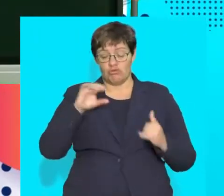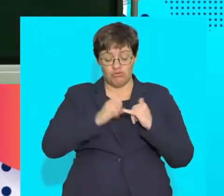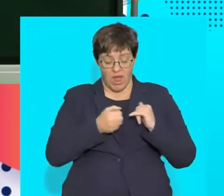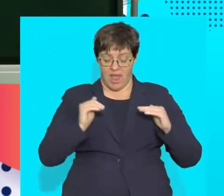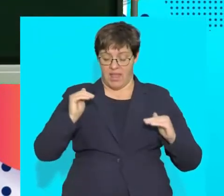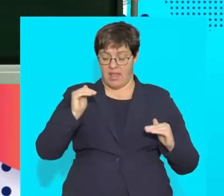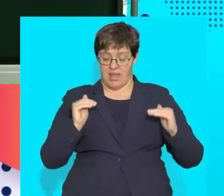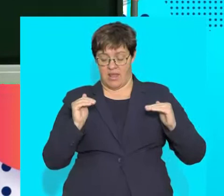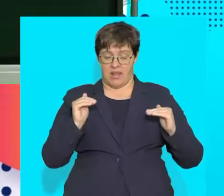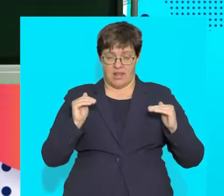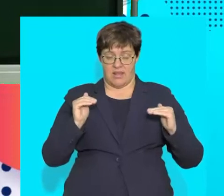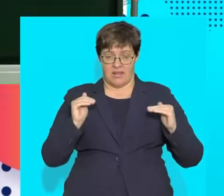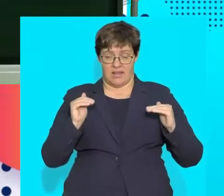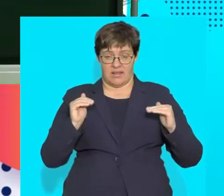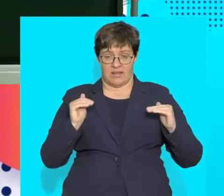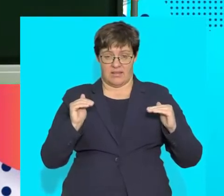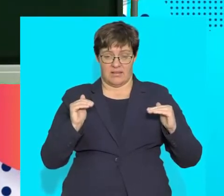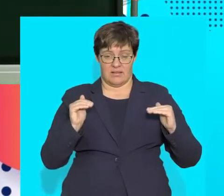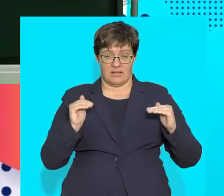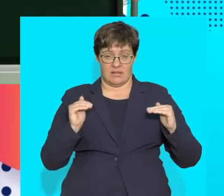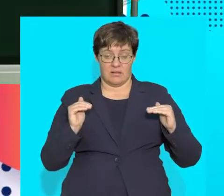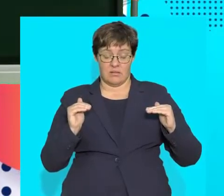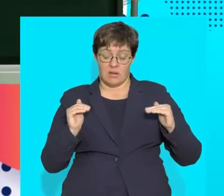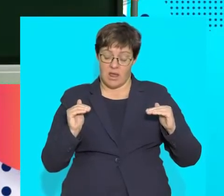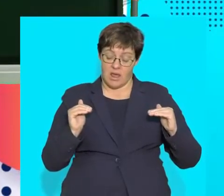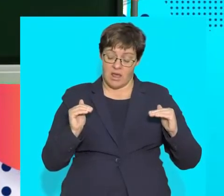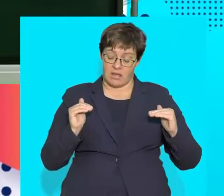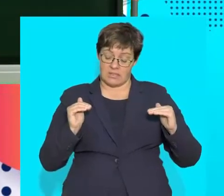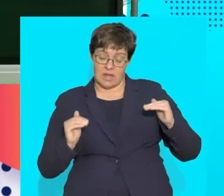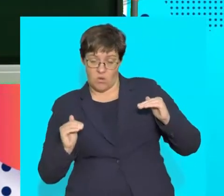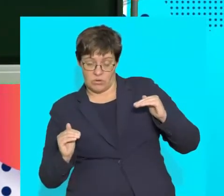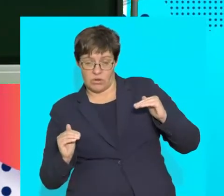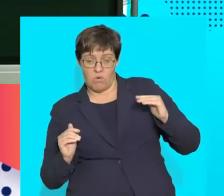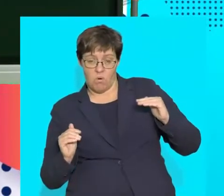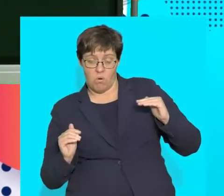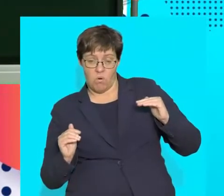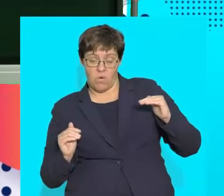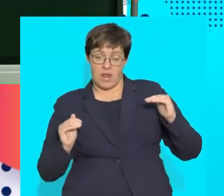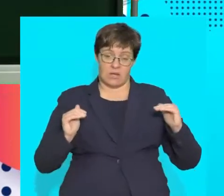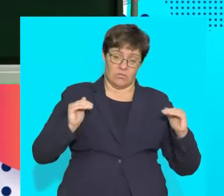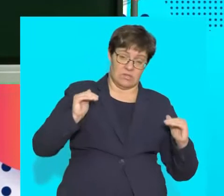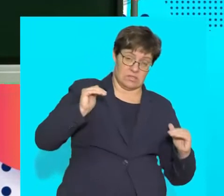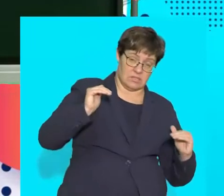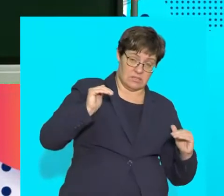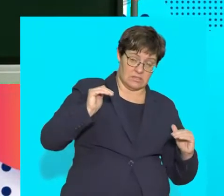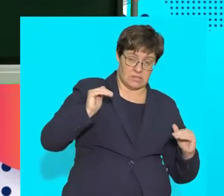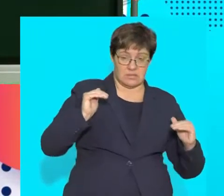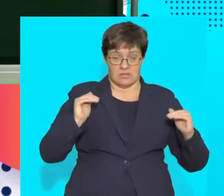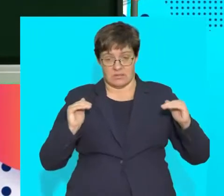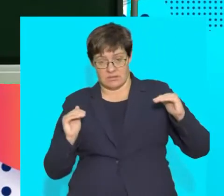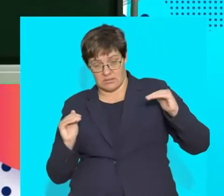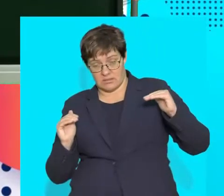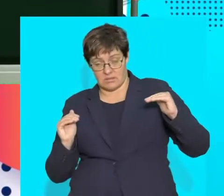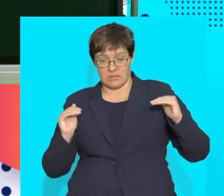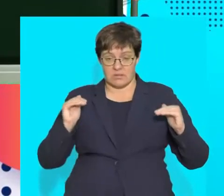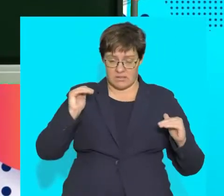and manipulate the blood sugar levels, either bringing them down or increasing them. And so they work